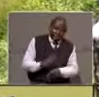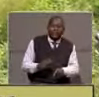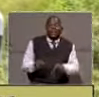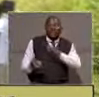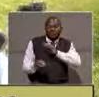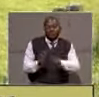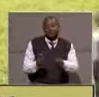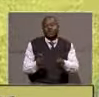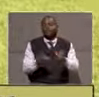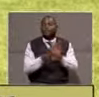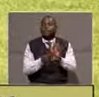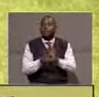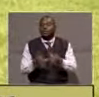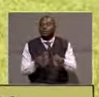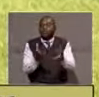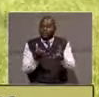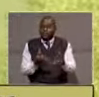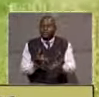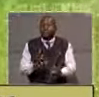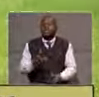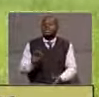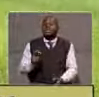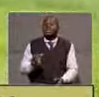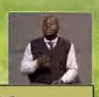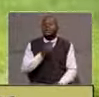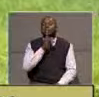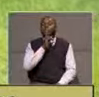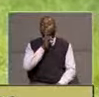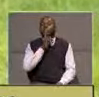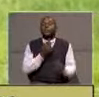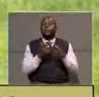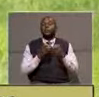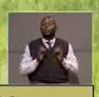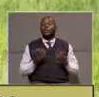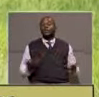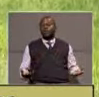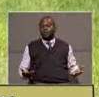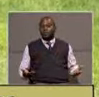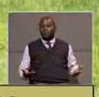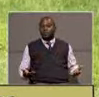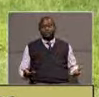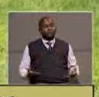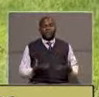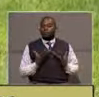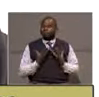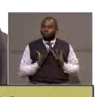laws, and then they expect the RDCs to keep quiet and not to talk. It's a sad